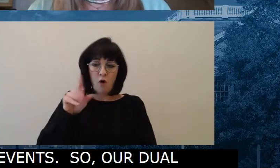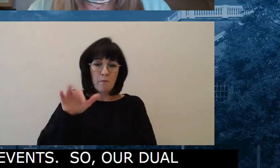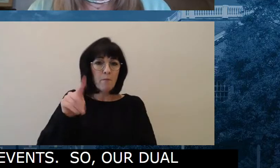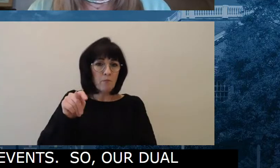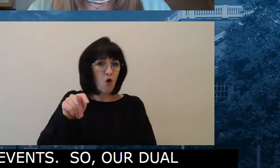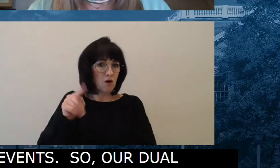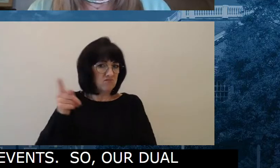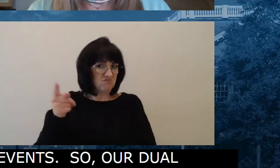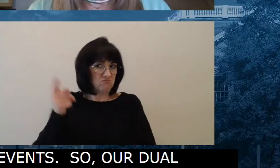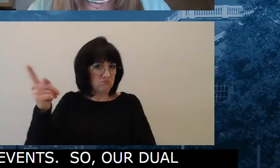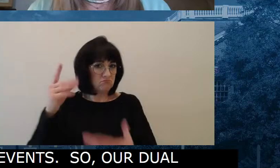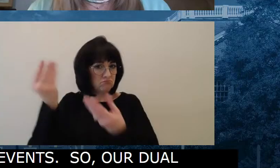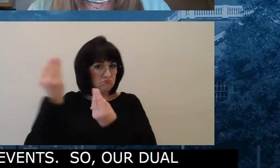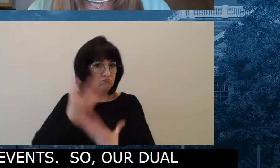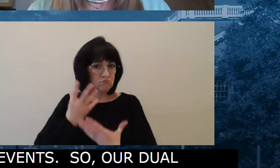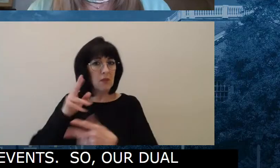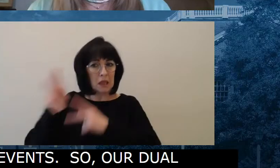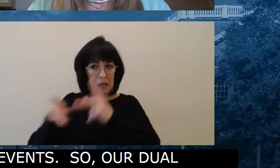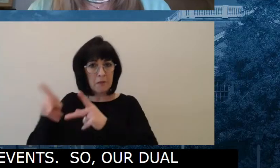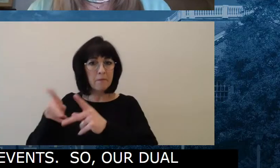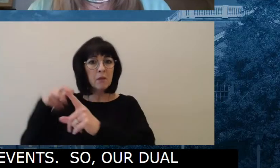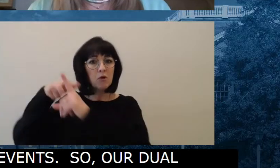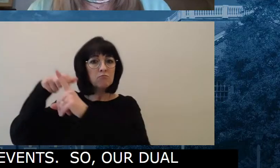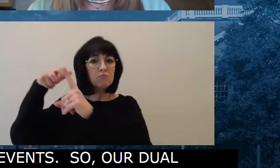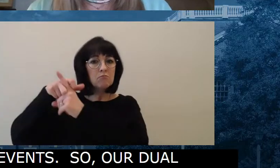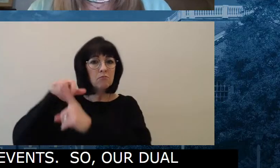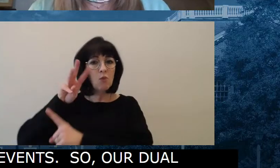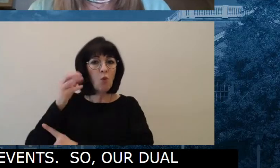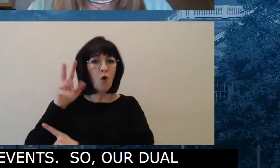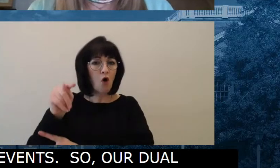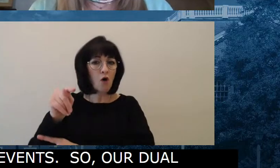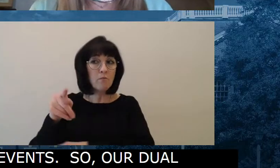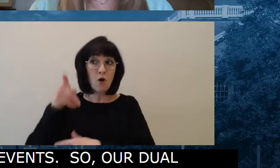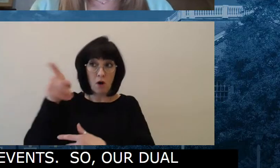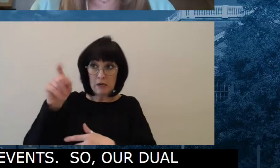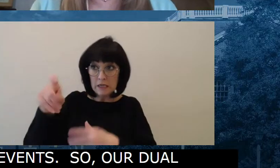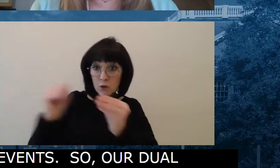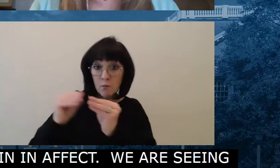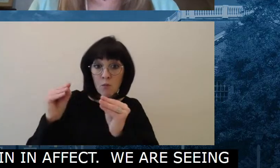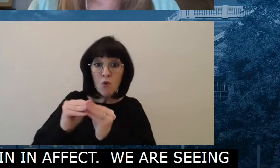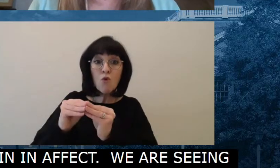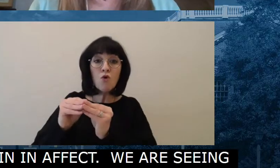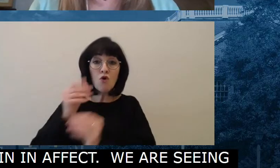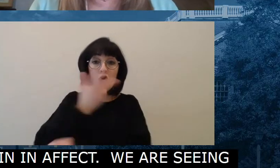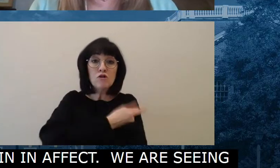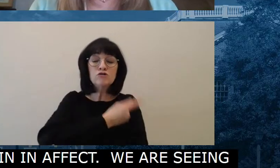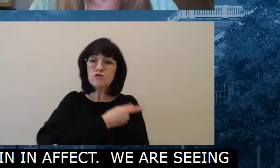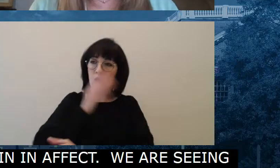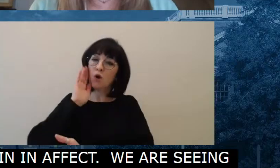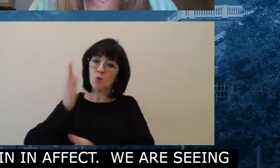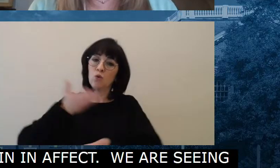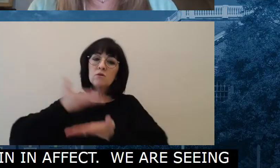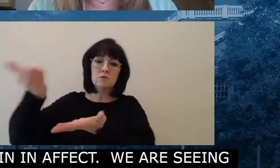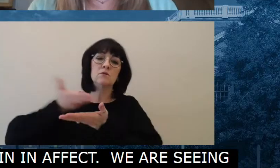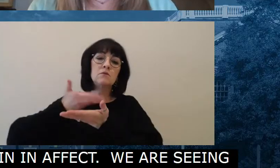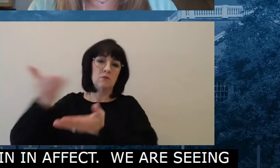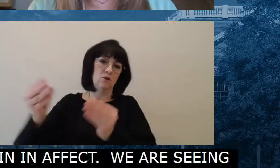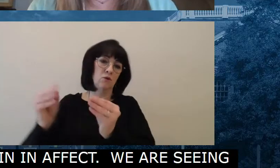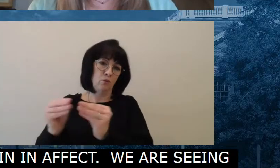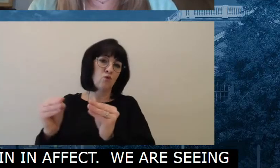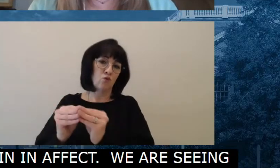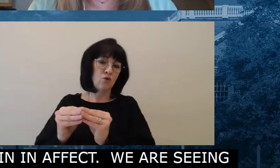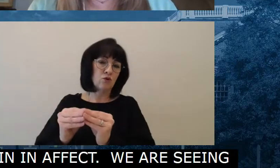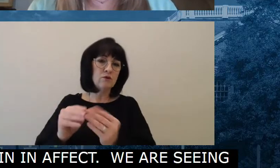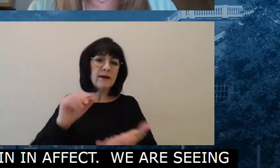be those dual objectives, and I in particular am focused on that as we look at